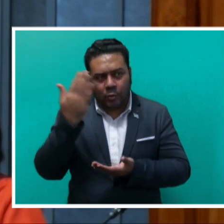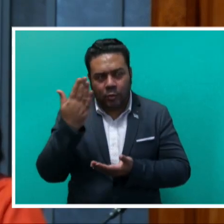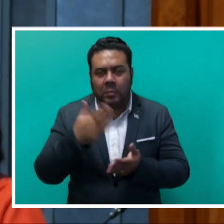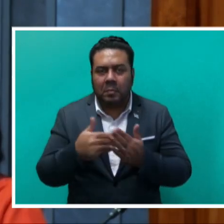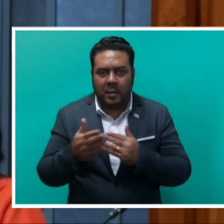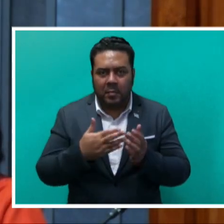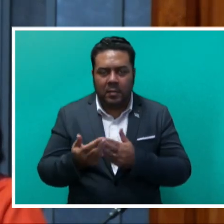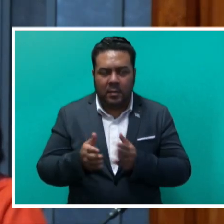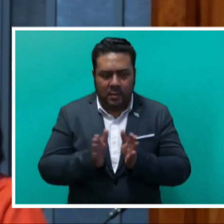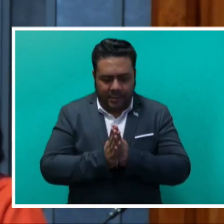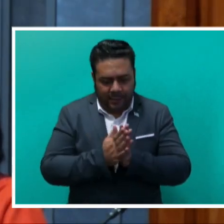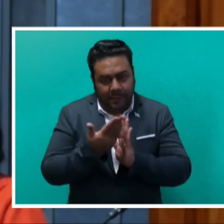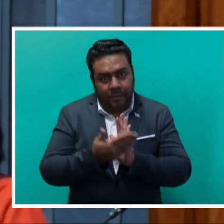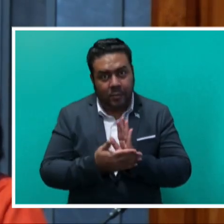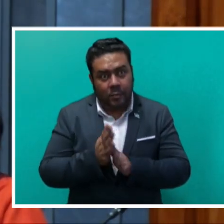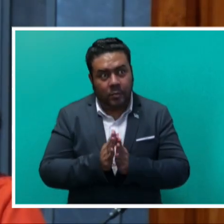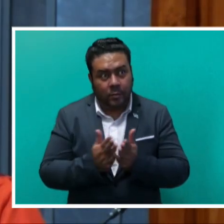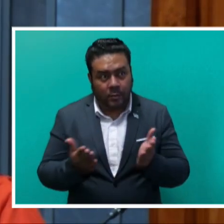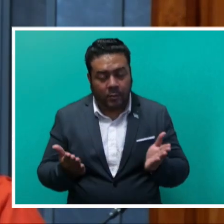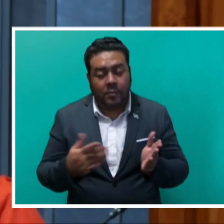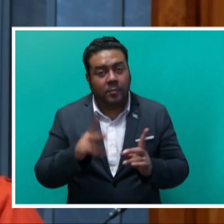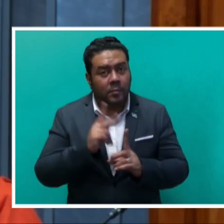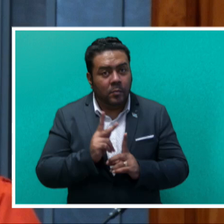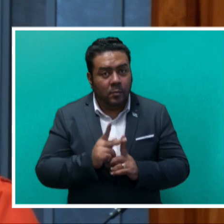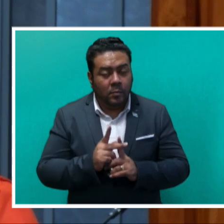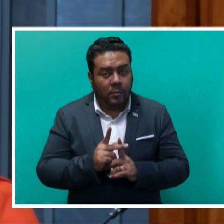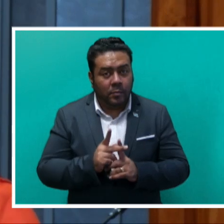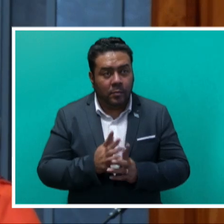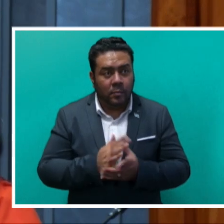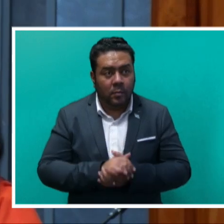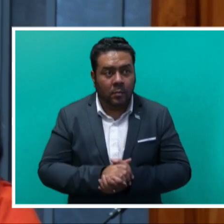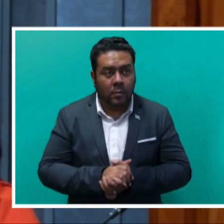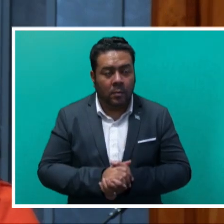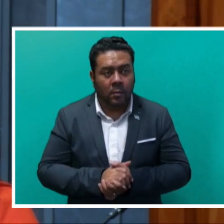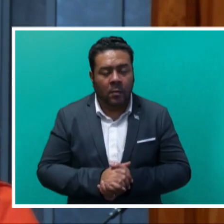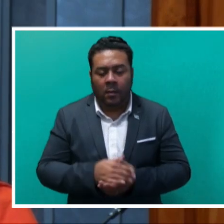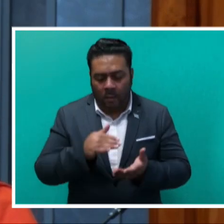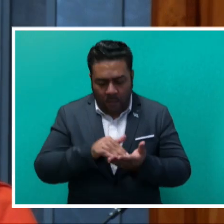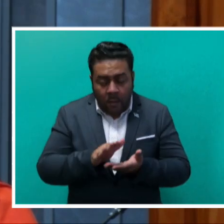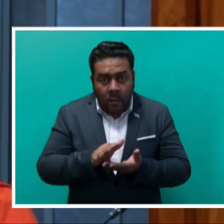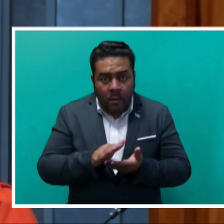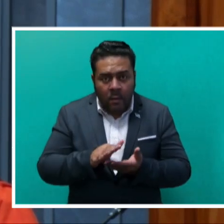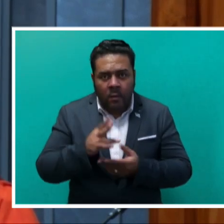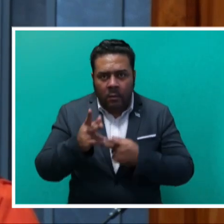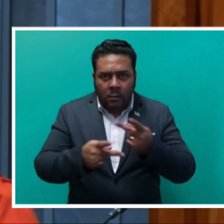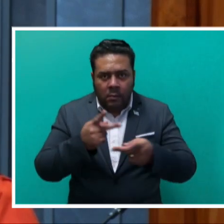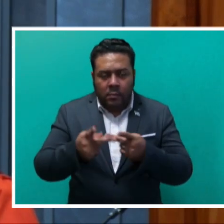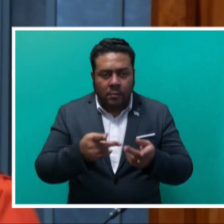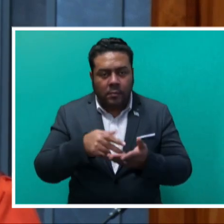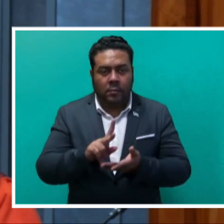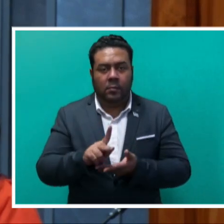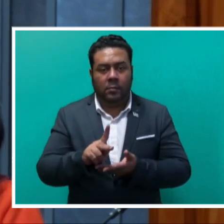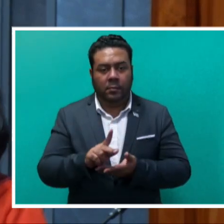management handbook regarding the purpose, regarding the approval process, and